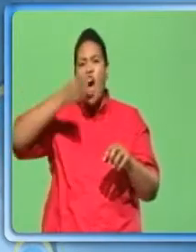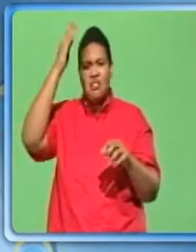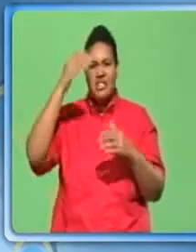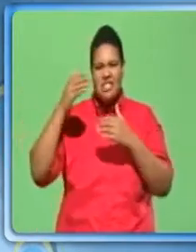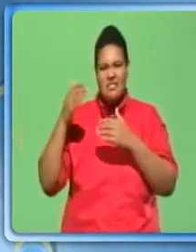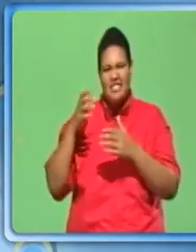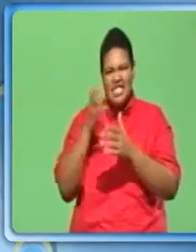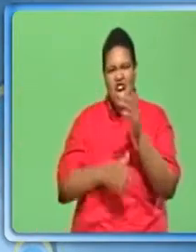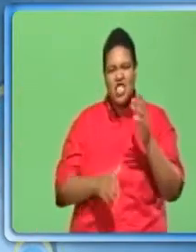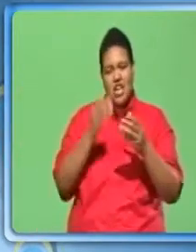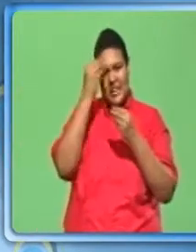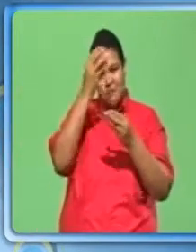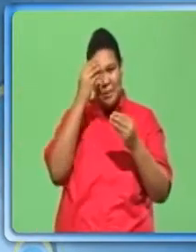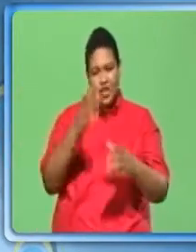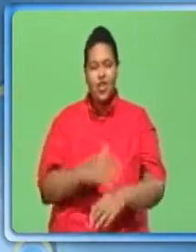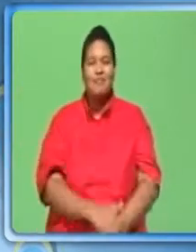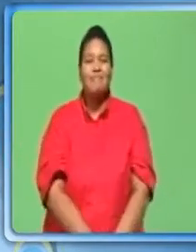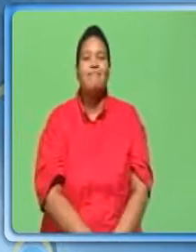details.